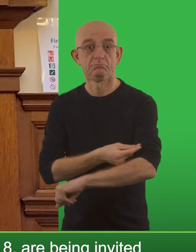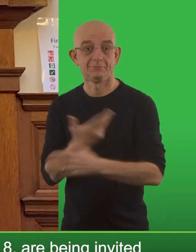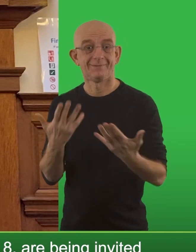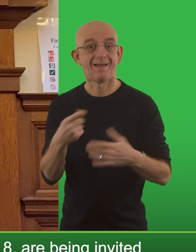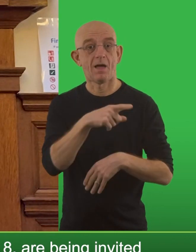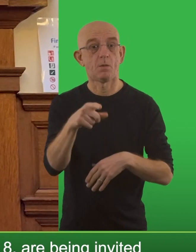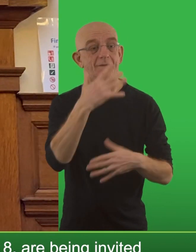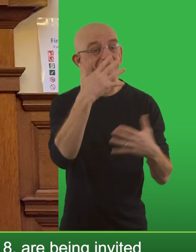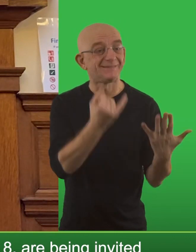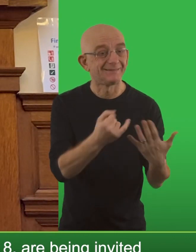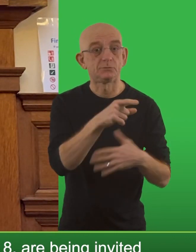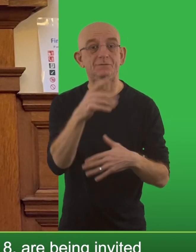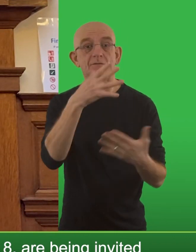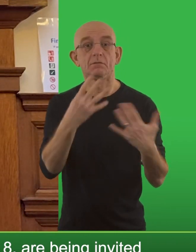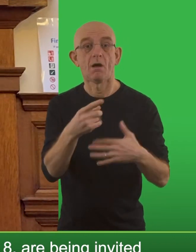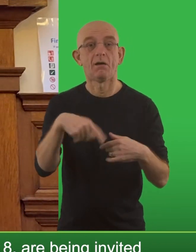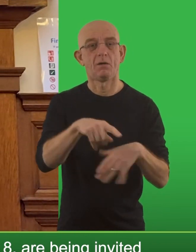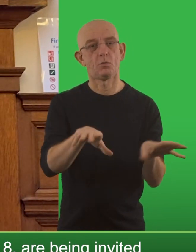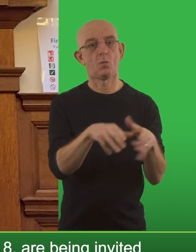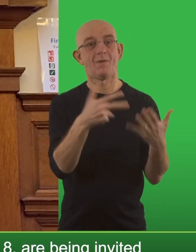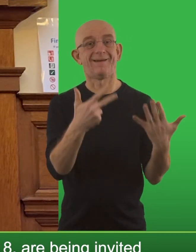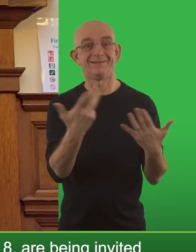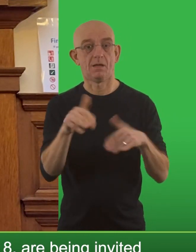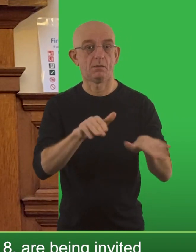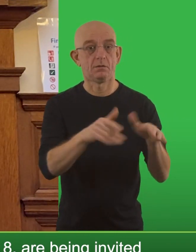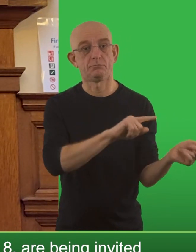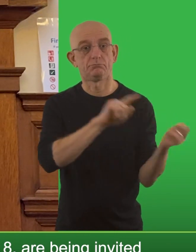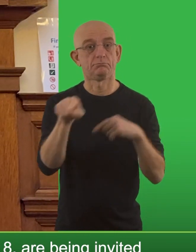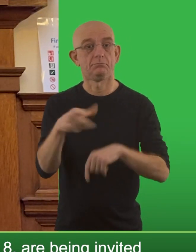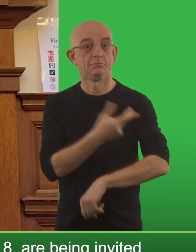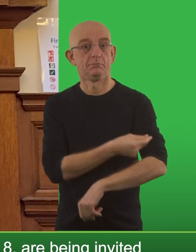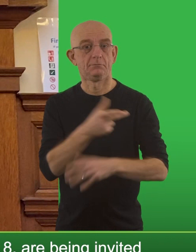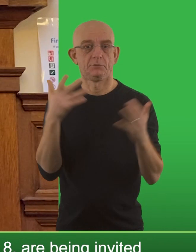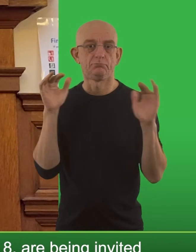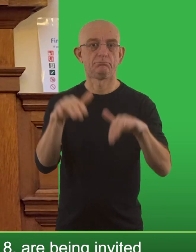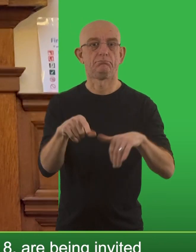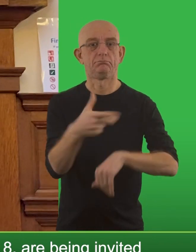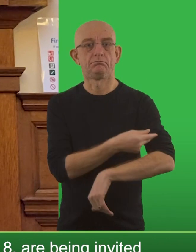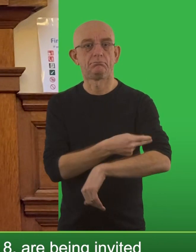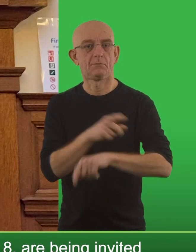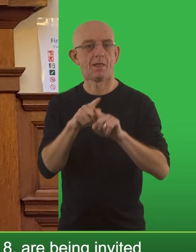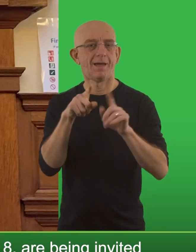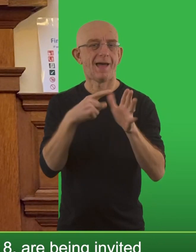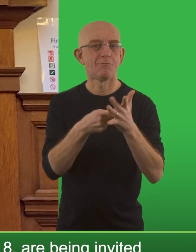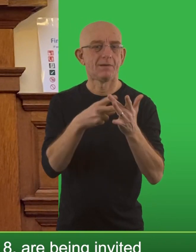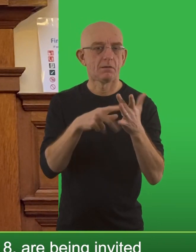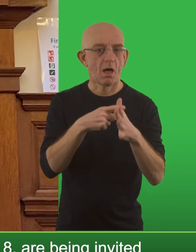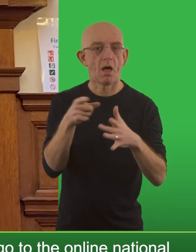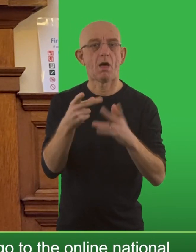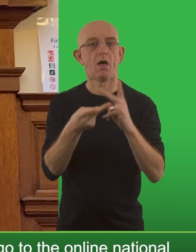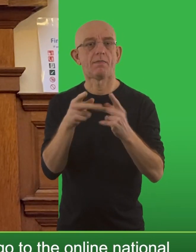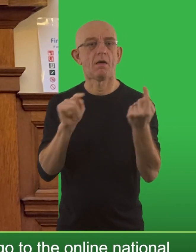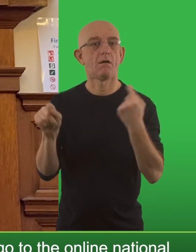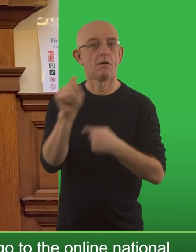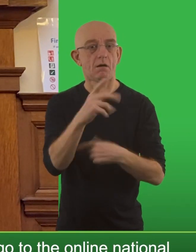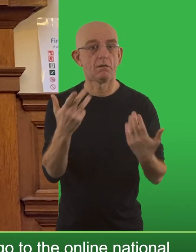currently, people aged 56 to 59 or cohort 8 are being invited to book their vaccine at a mass vaccination centre such as the Arena.